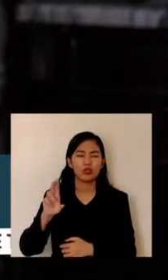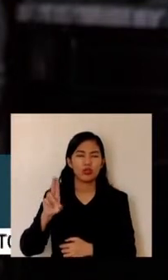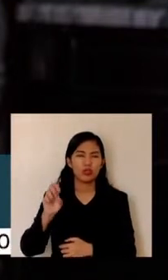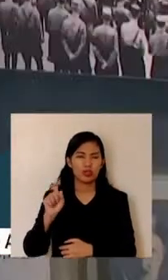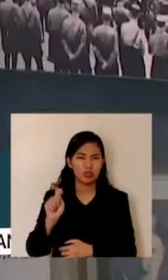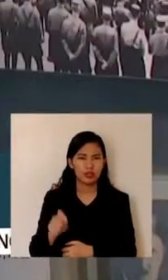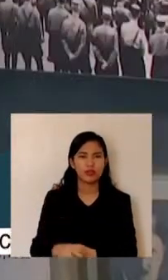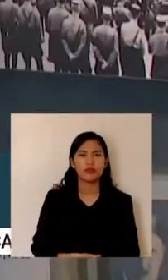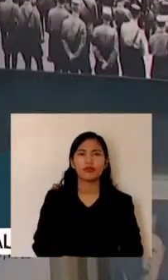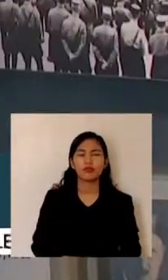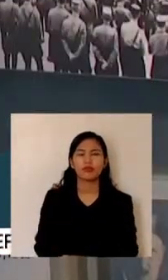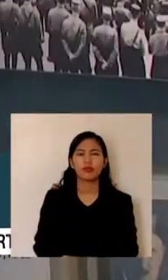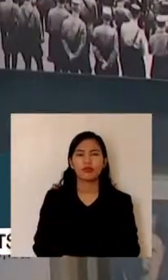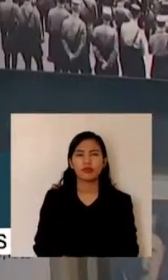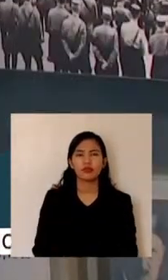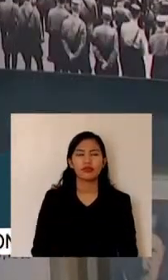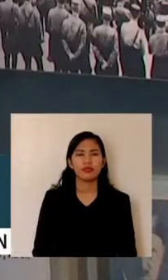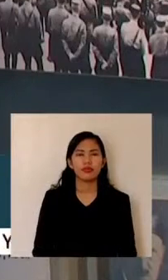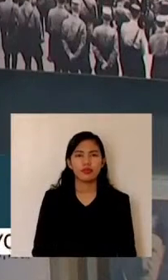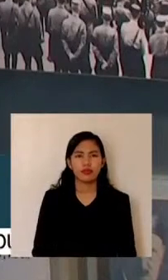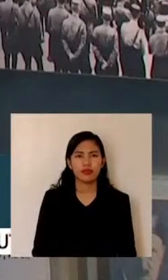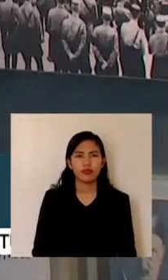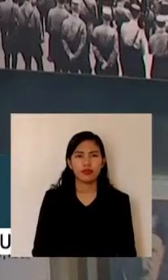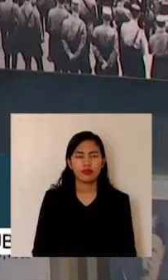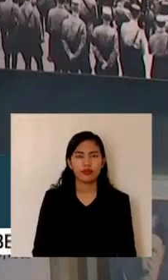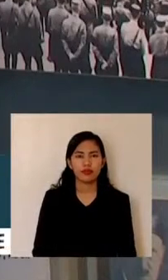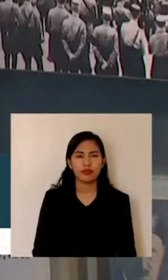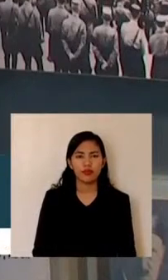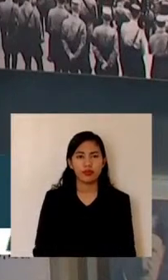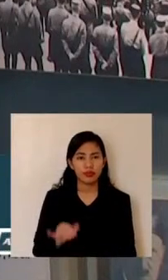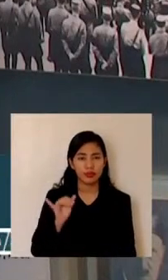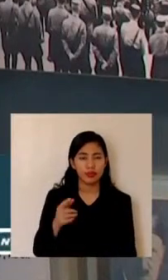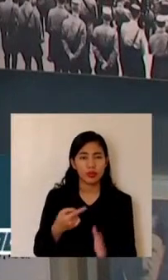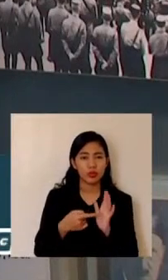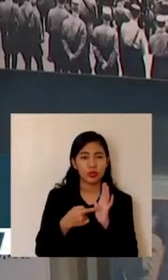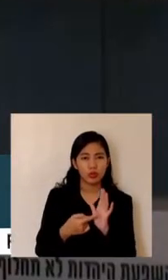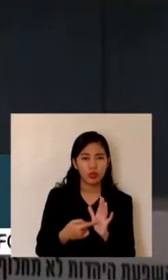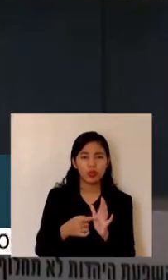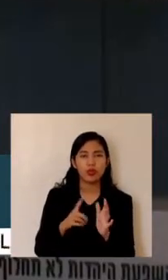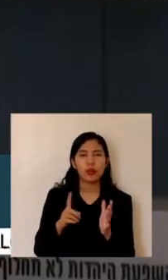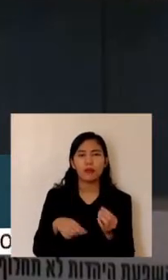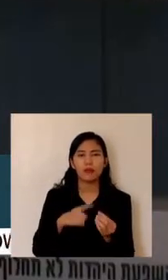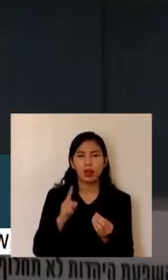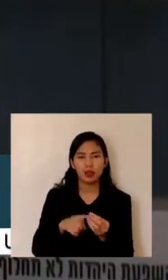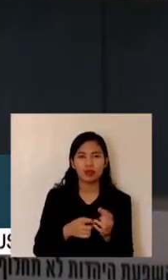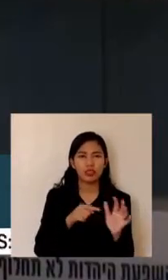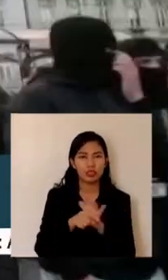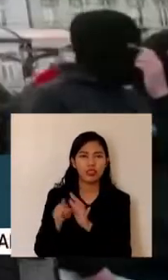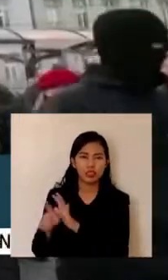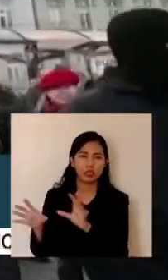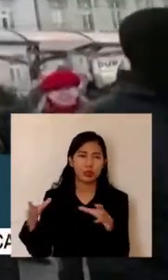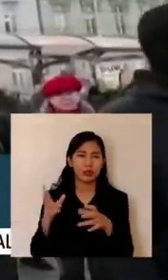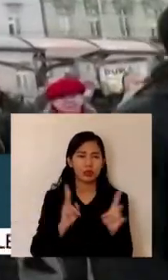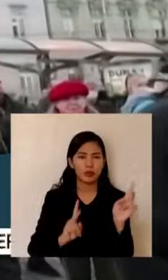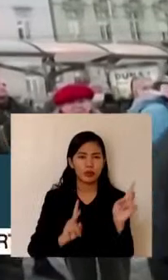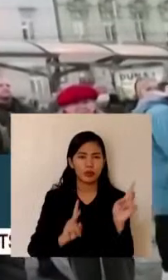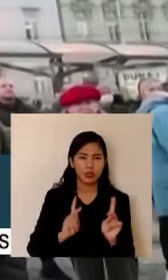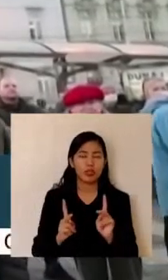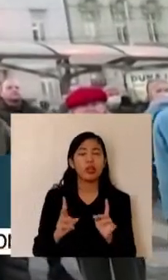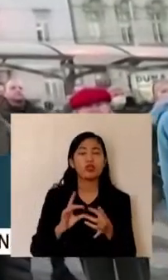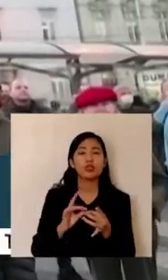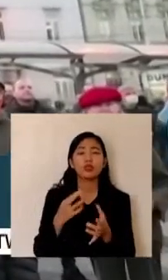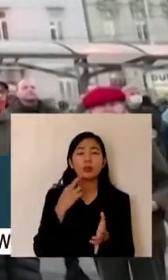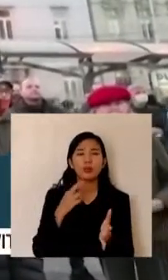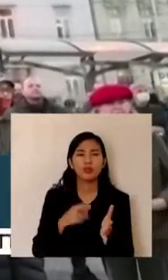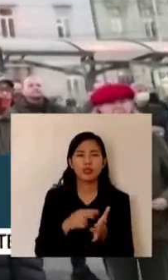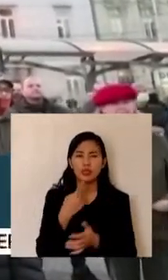it. Such displays showed factual knowledge of the genocide was eroding, the report said. It added that some